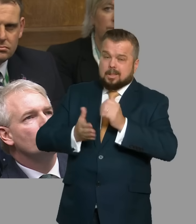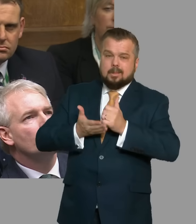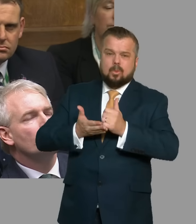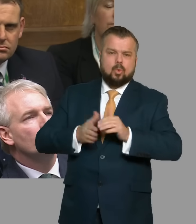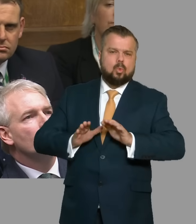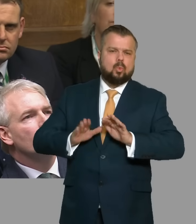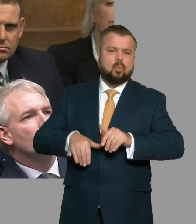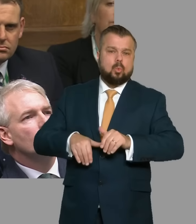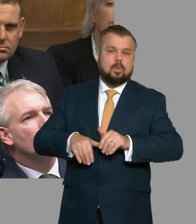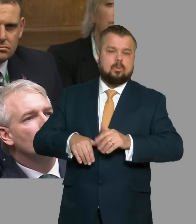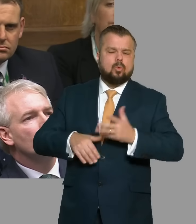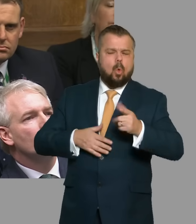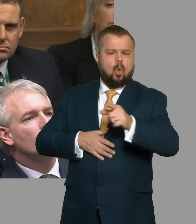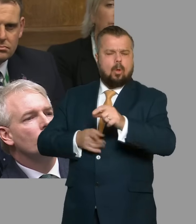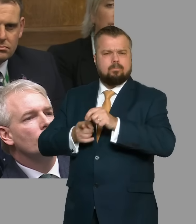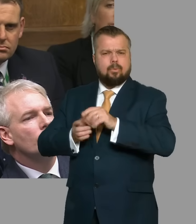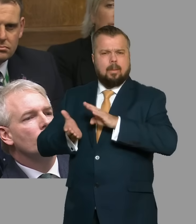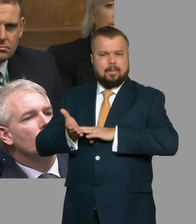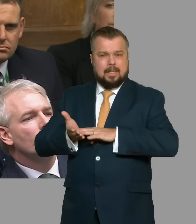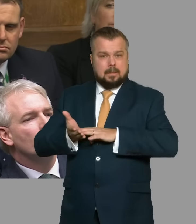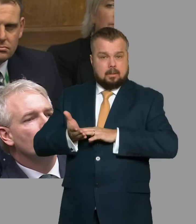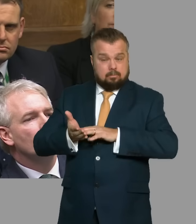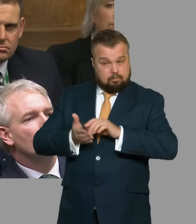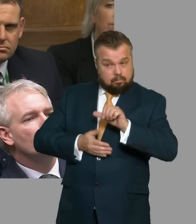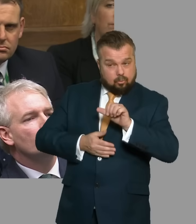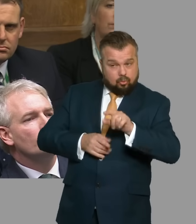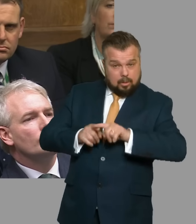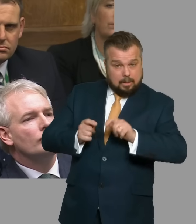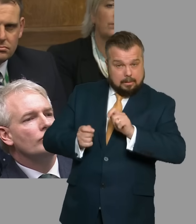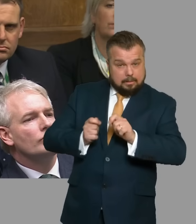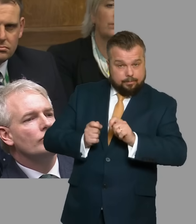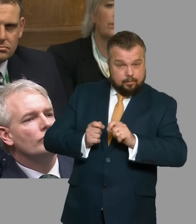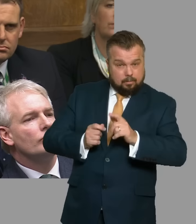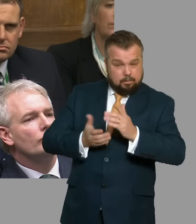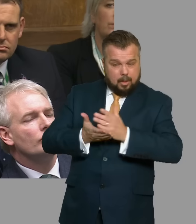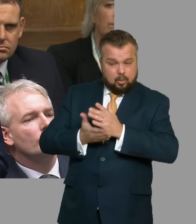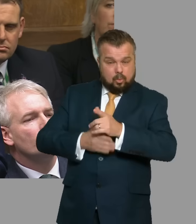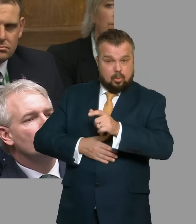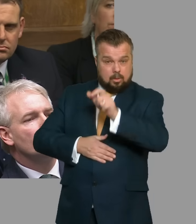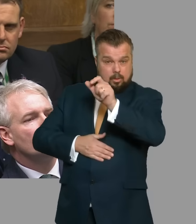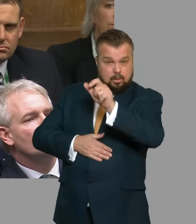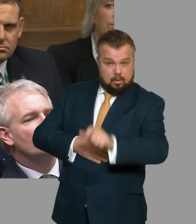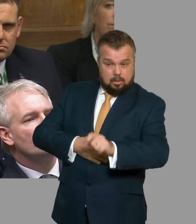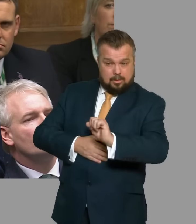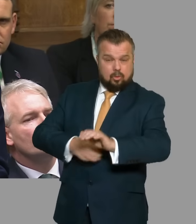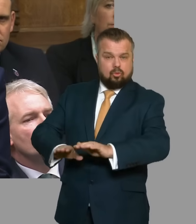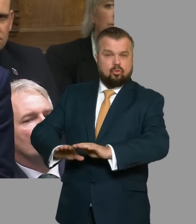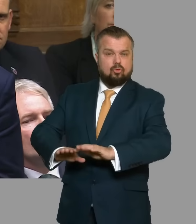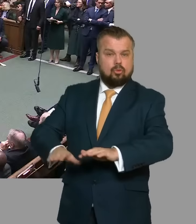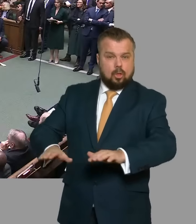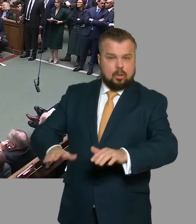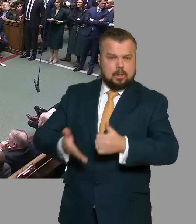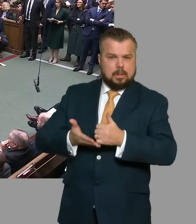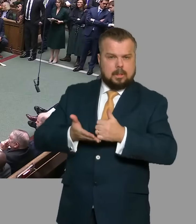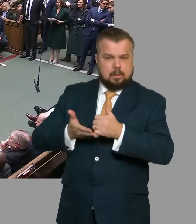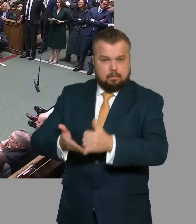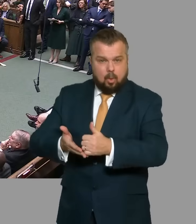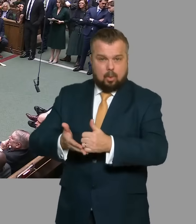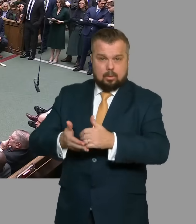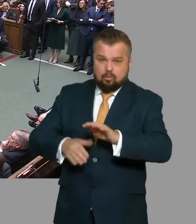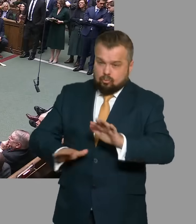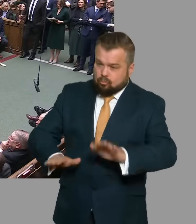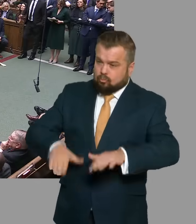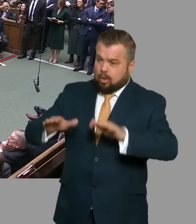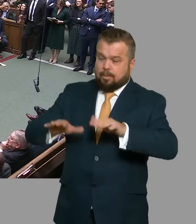they deserved, and join me in thanking all the brave men and women who serve us in our prison service? Prime